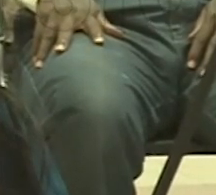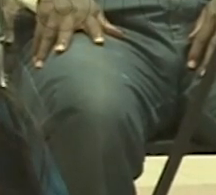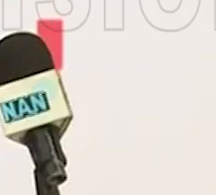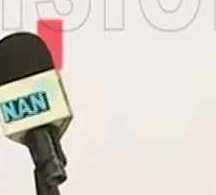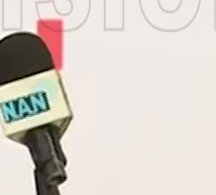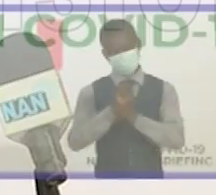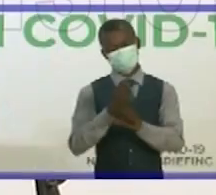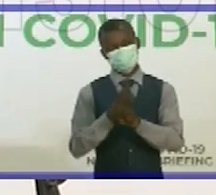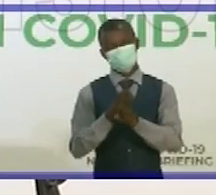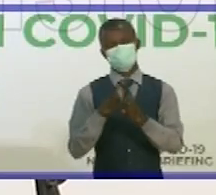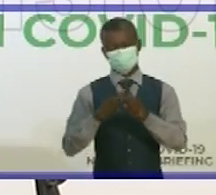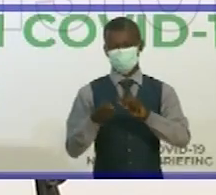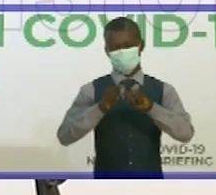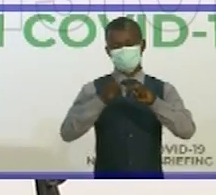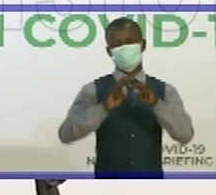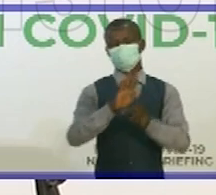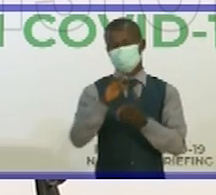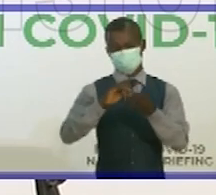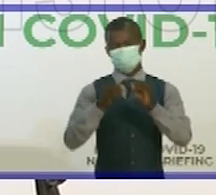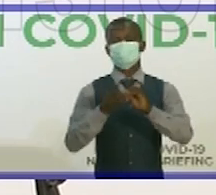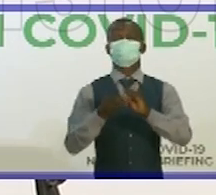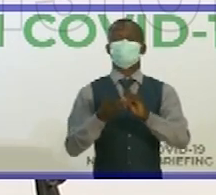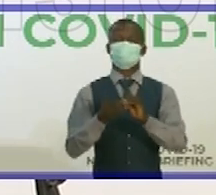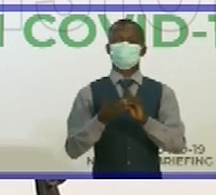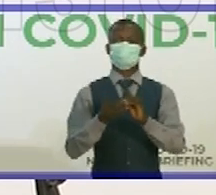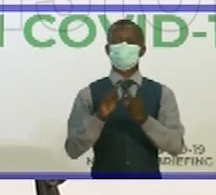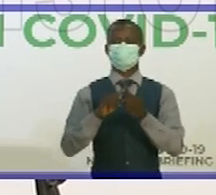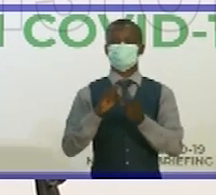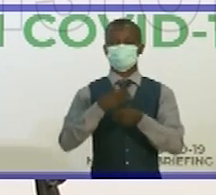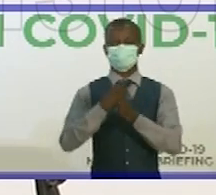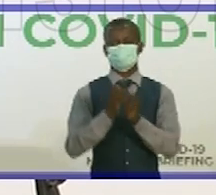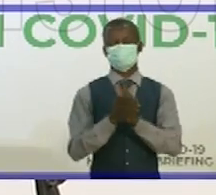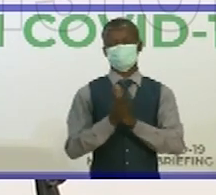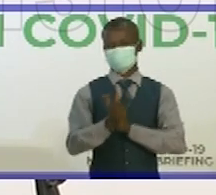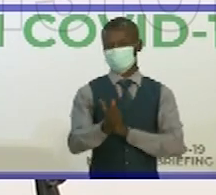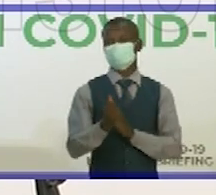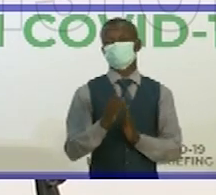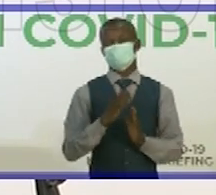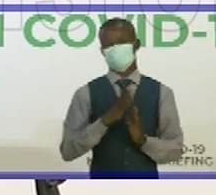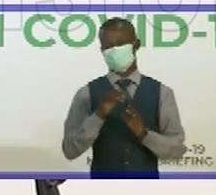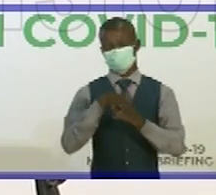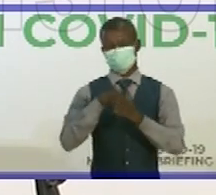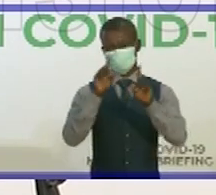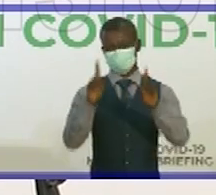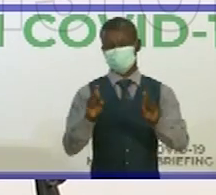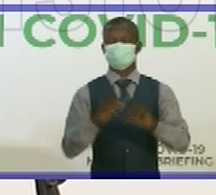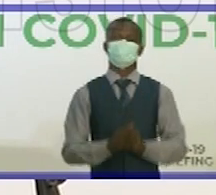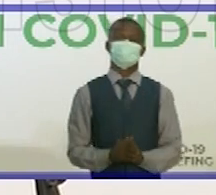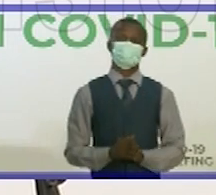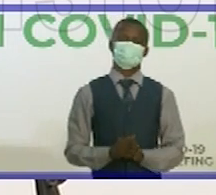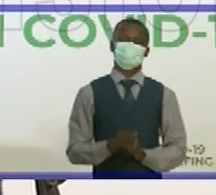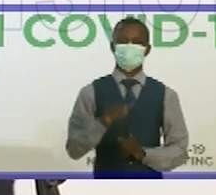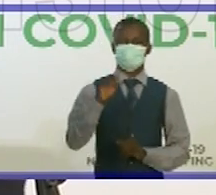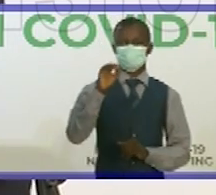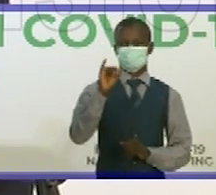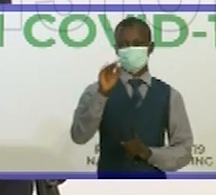hard to keep increasing those numbers and increase the efficiency of testing. Mitare, you know, you